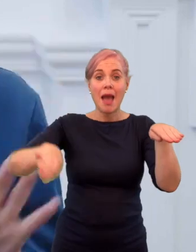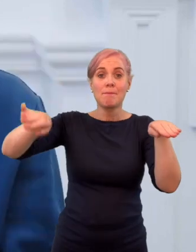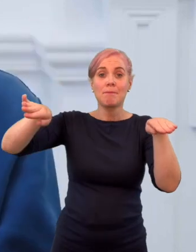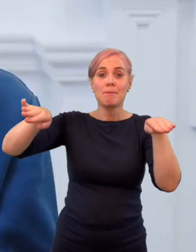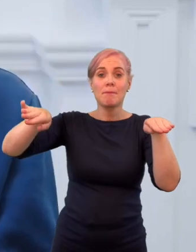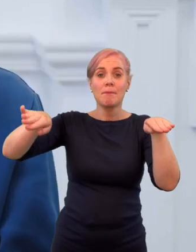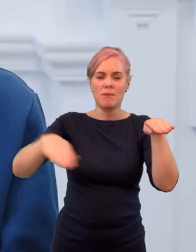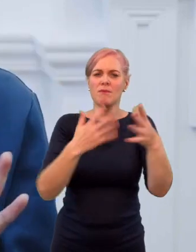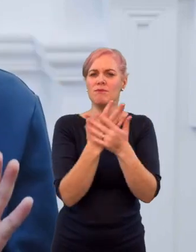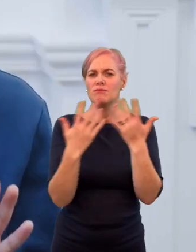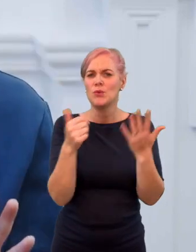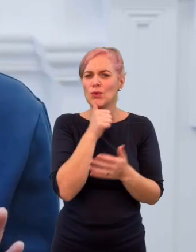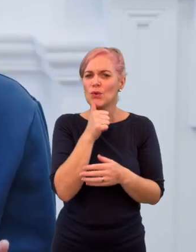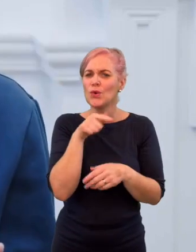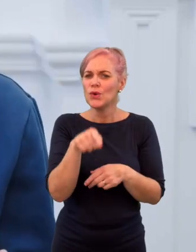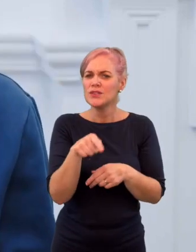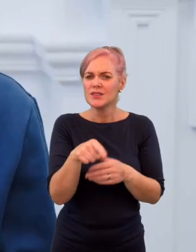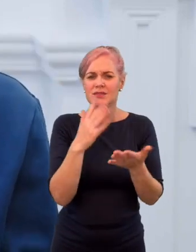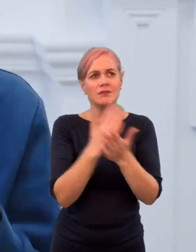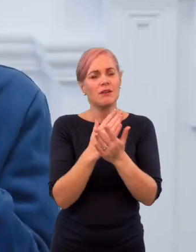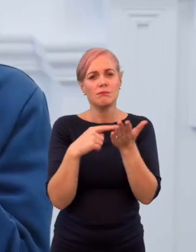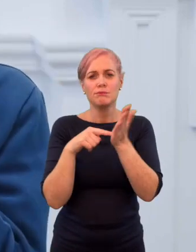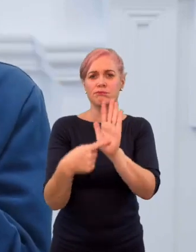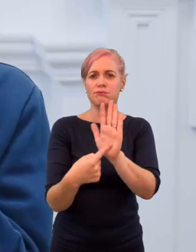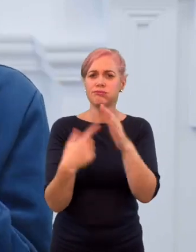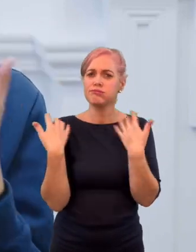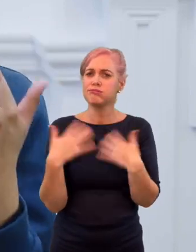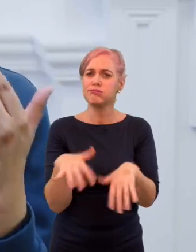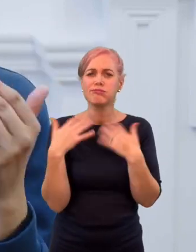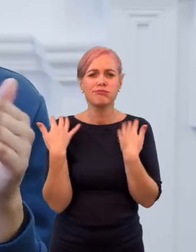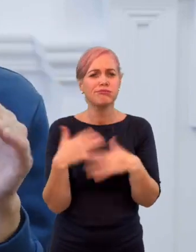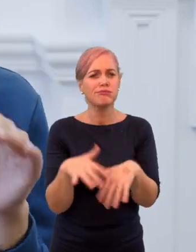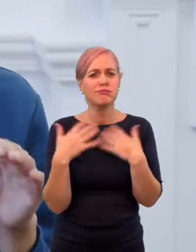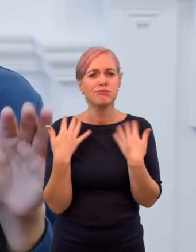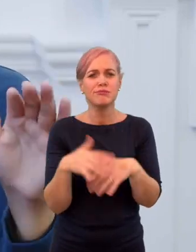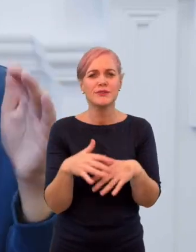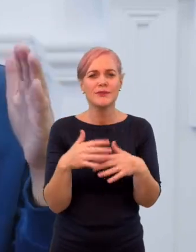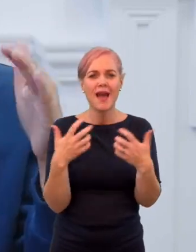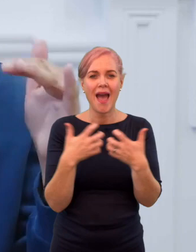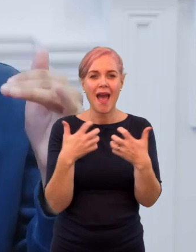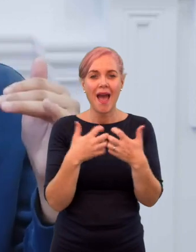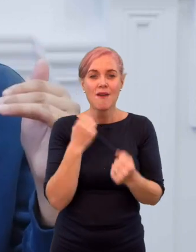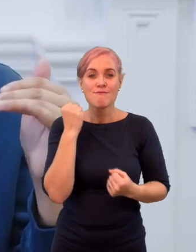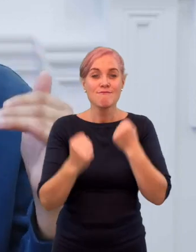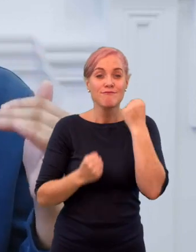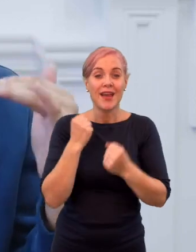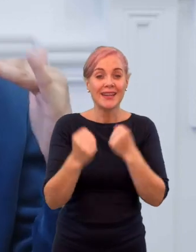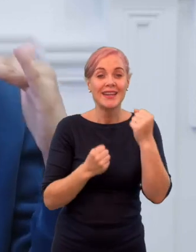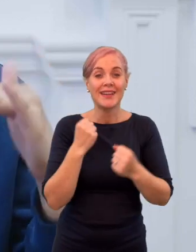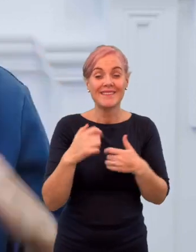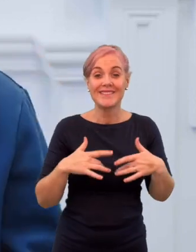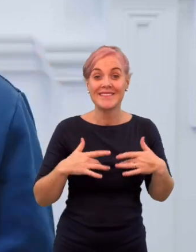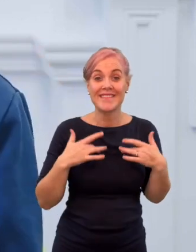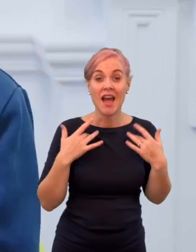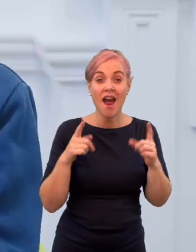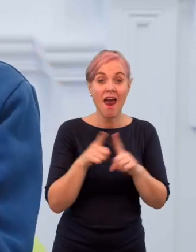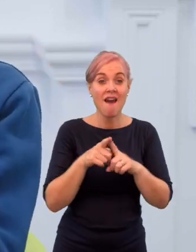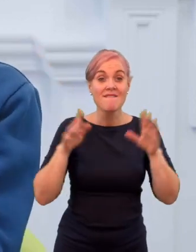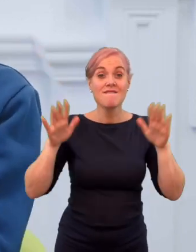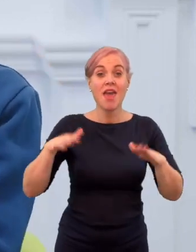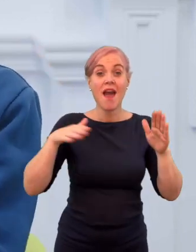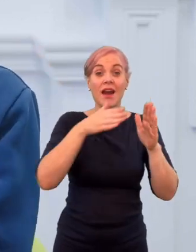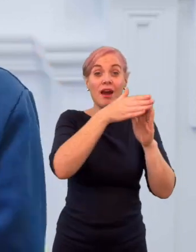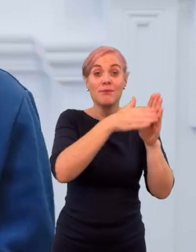there's a ramp. So we use the ramp quite a lot, and it's a great representation to show how when you're running, you feel like you're